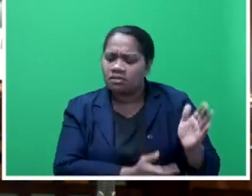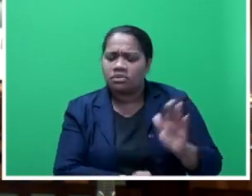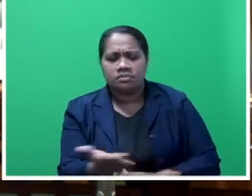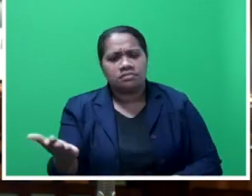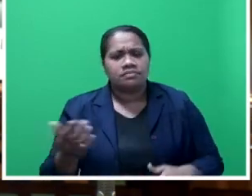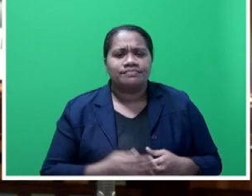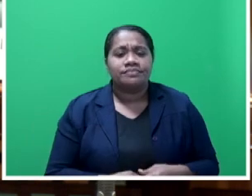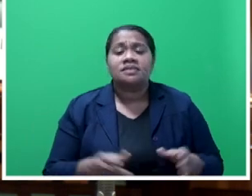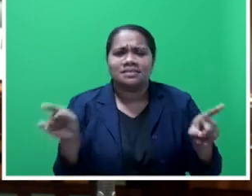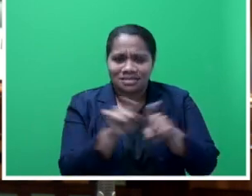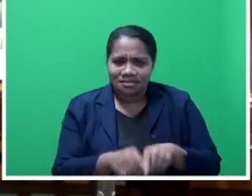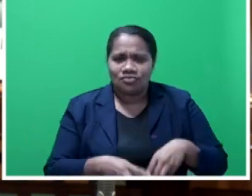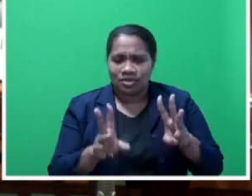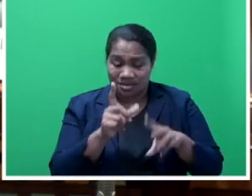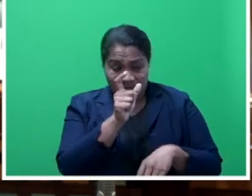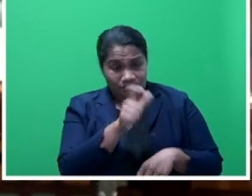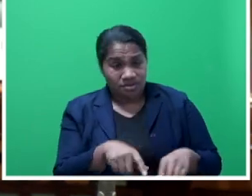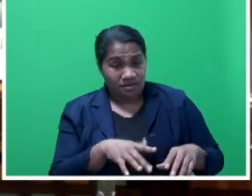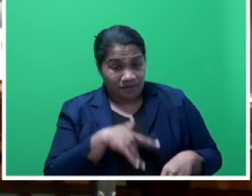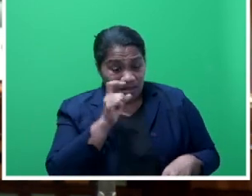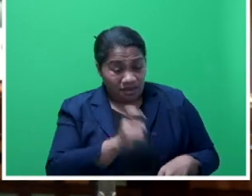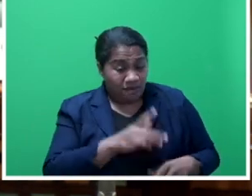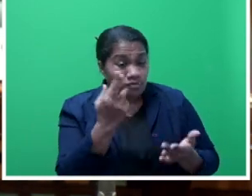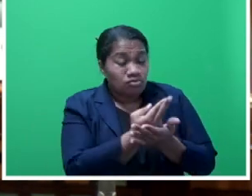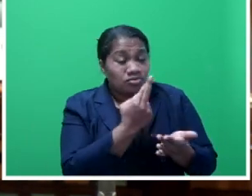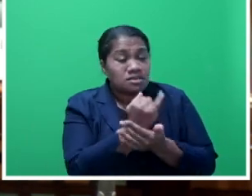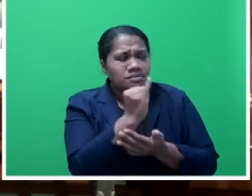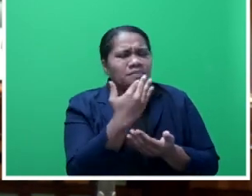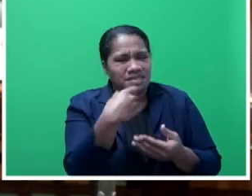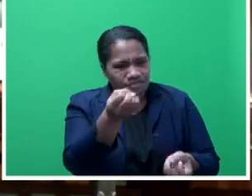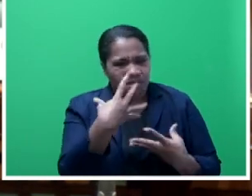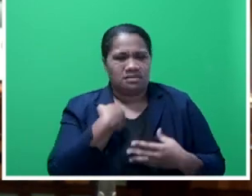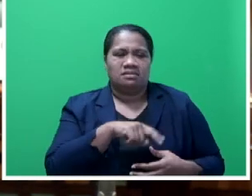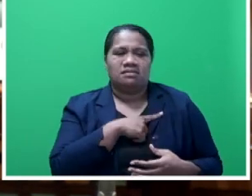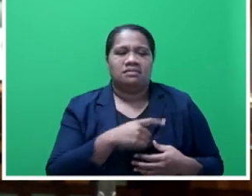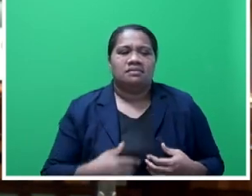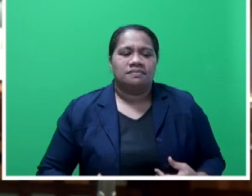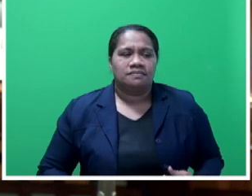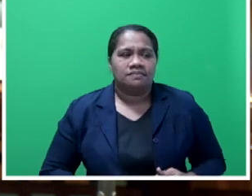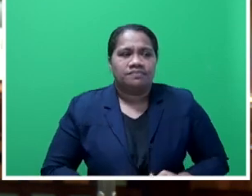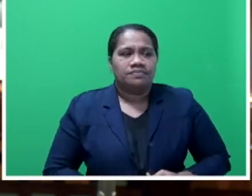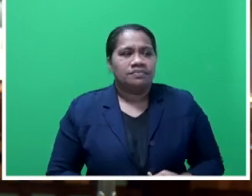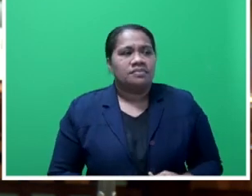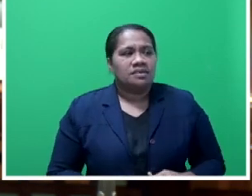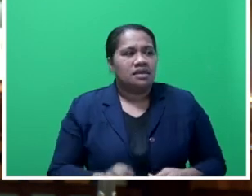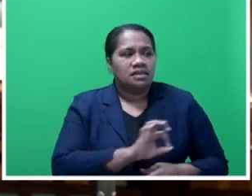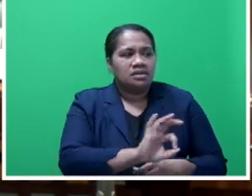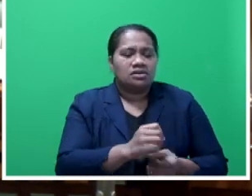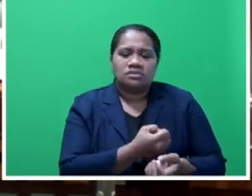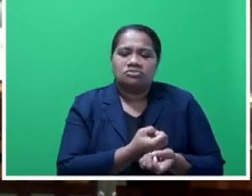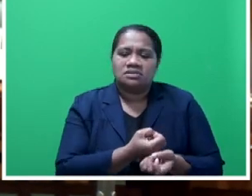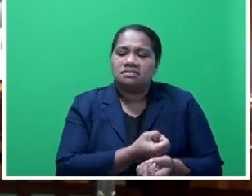same way, if this person feels aggrieved that the rice is bad, please tell us. As opposed to circulating and those of you others lapping it